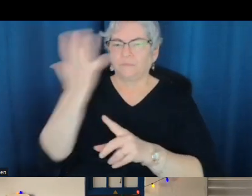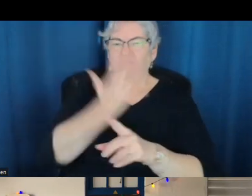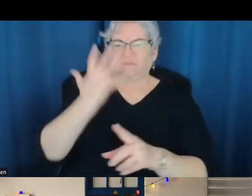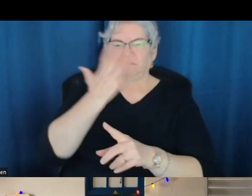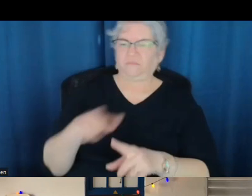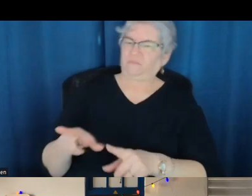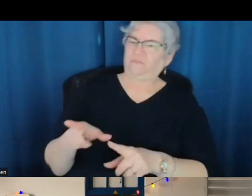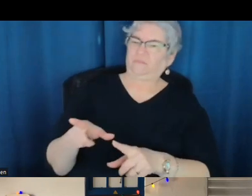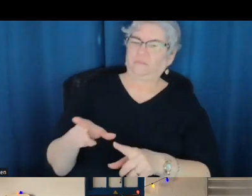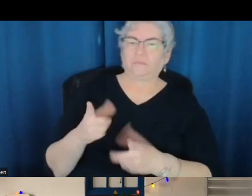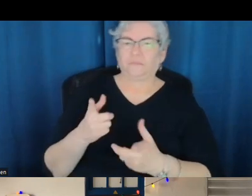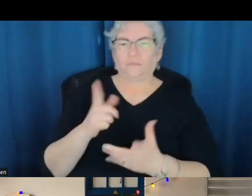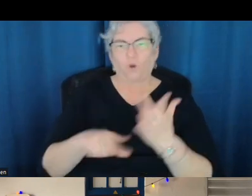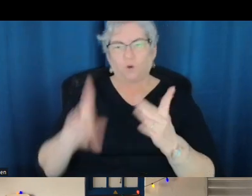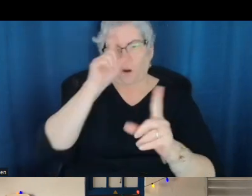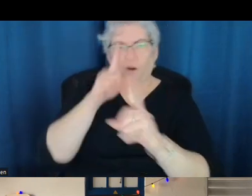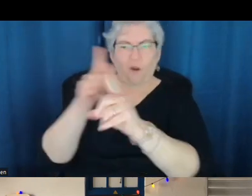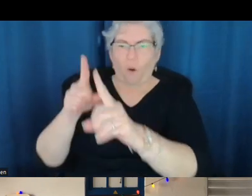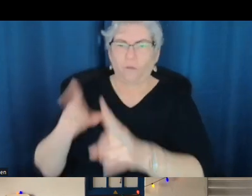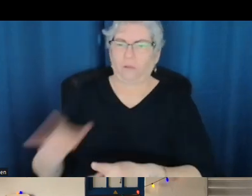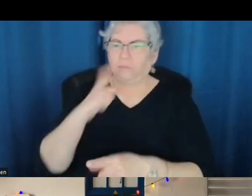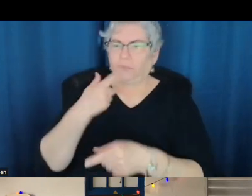you had intended. So